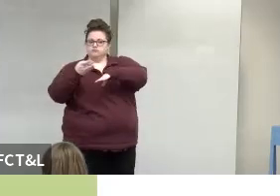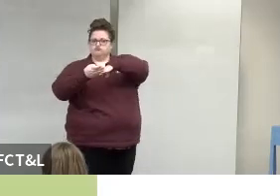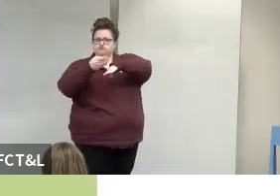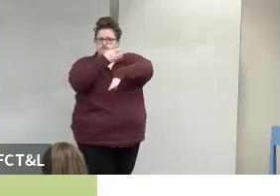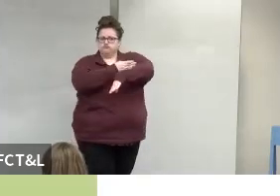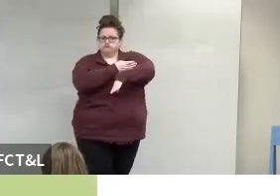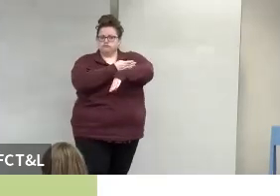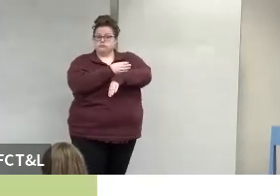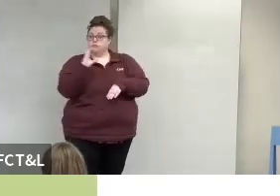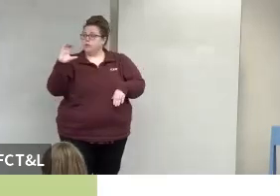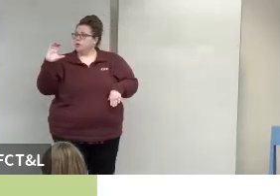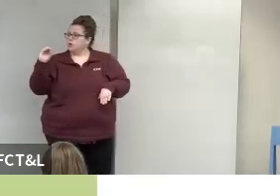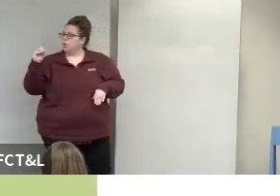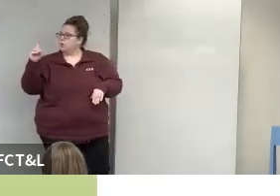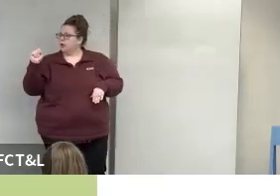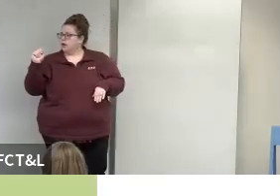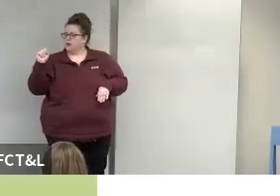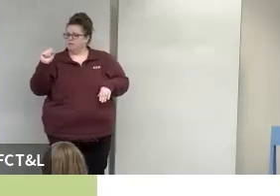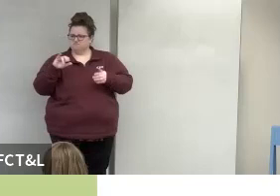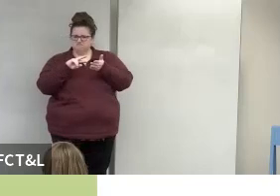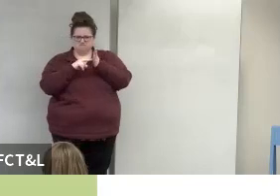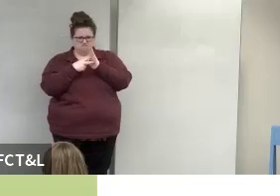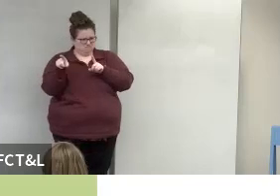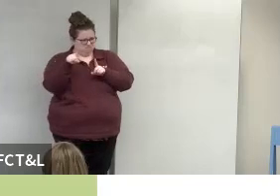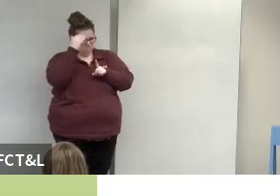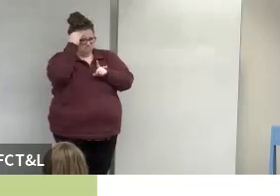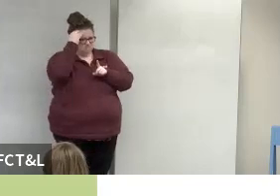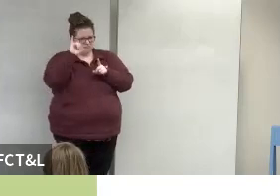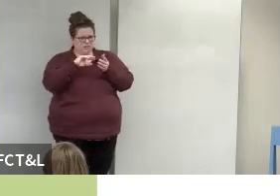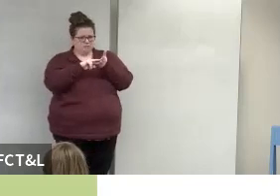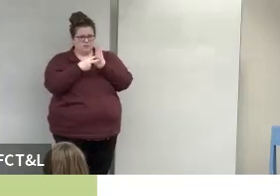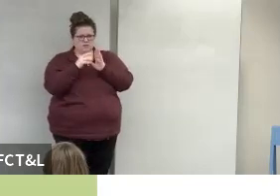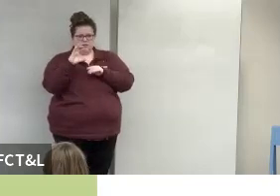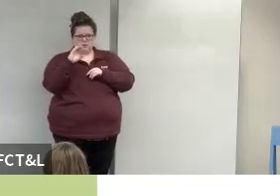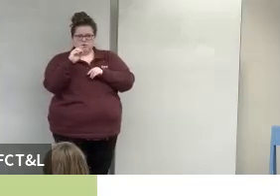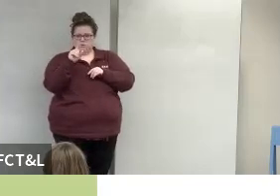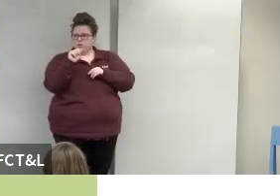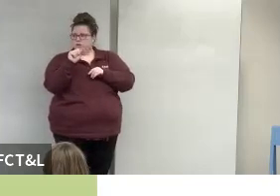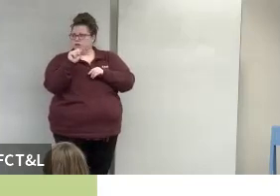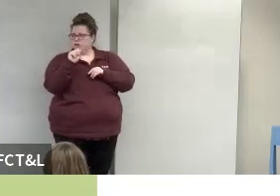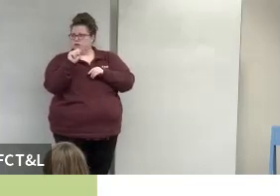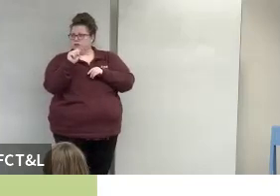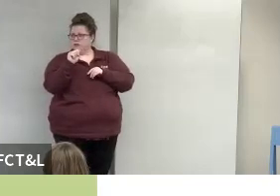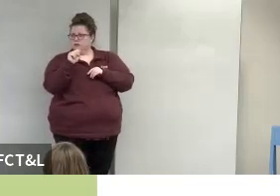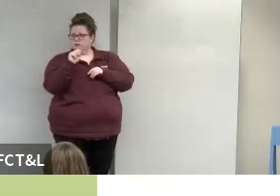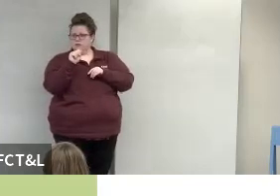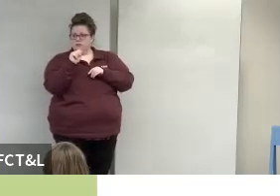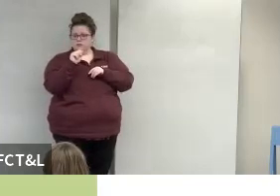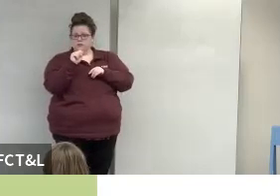in 1999, there was this movement to change the terminology to words such as CODA. Are you familiar with the term